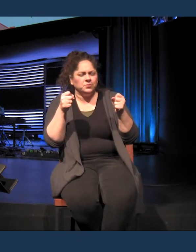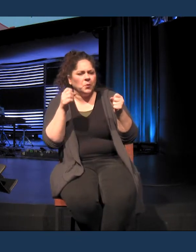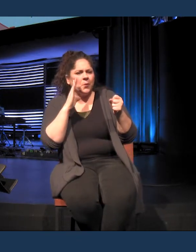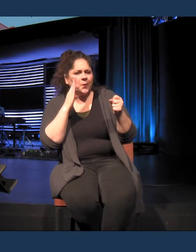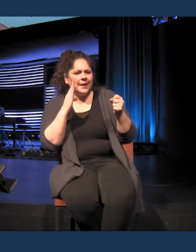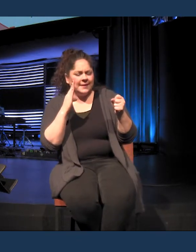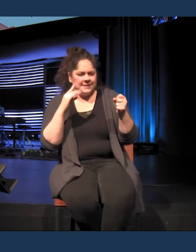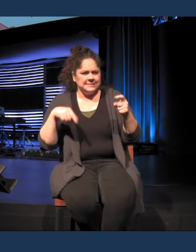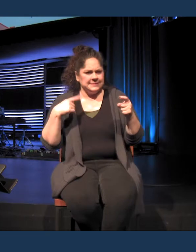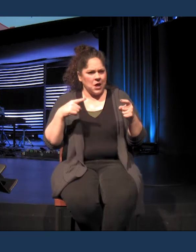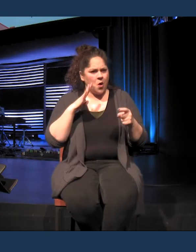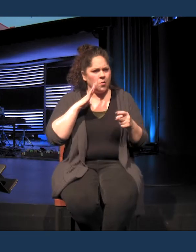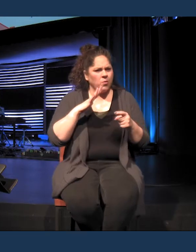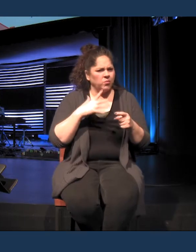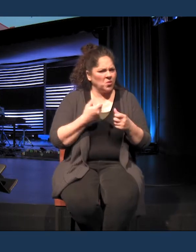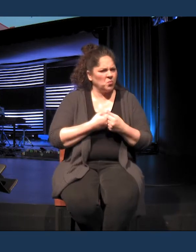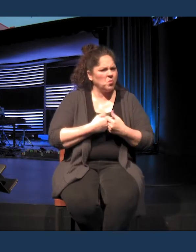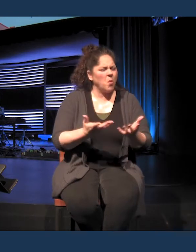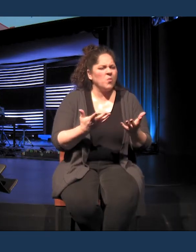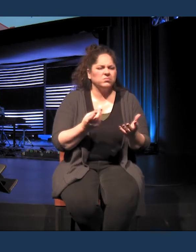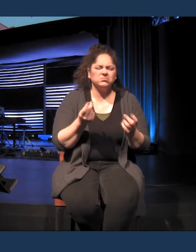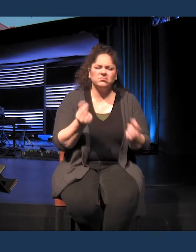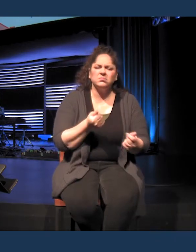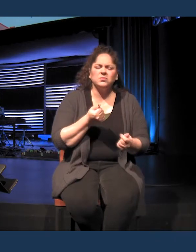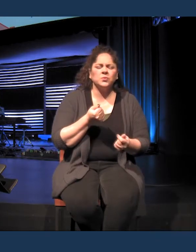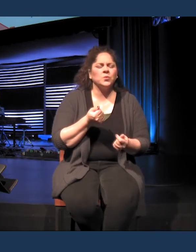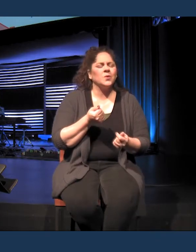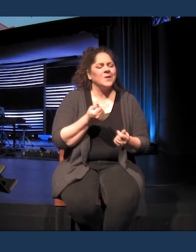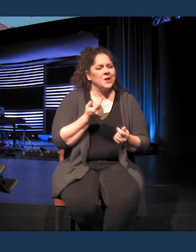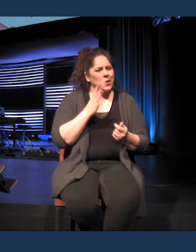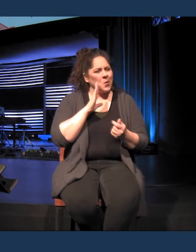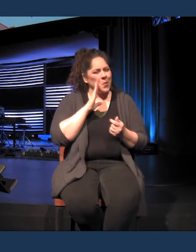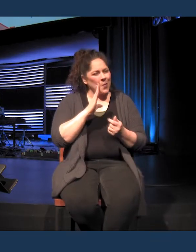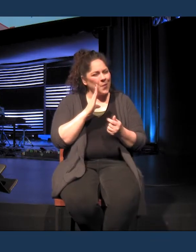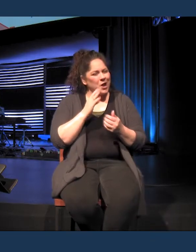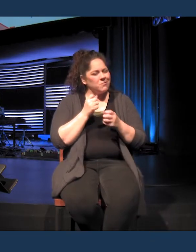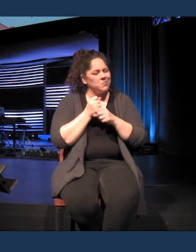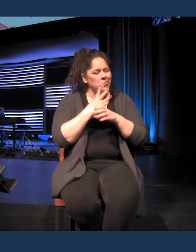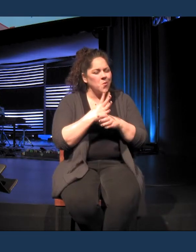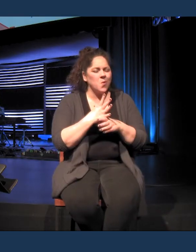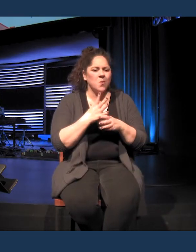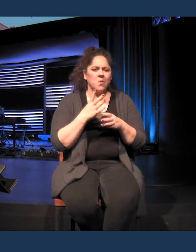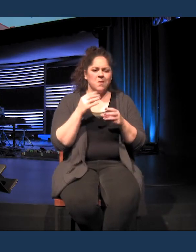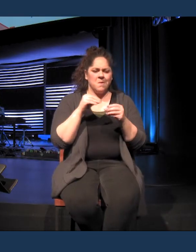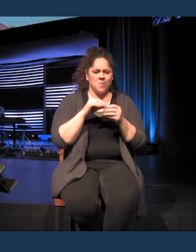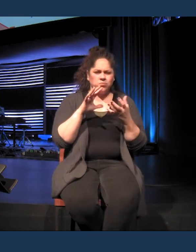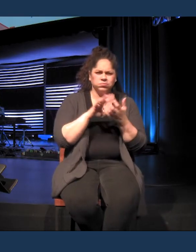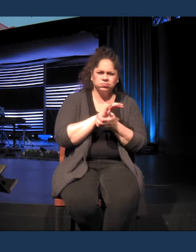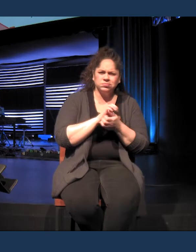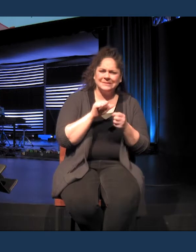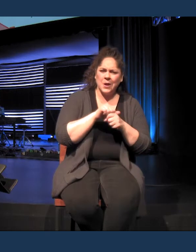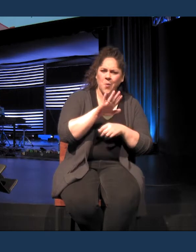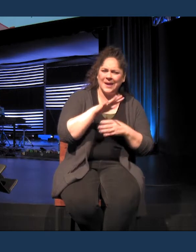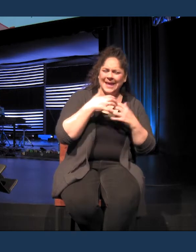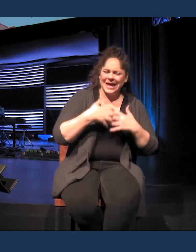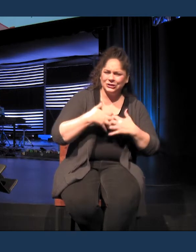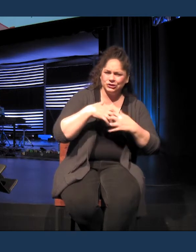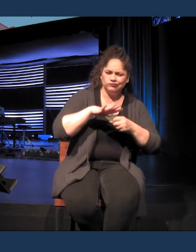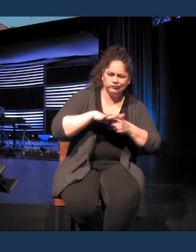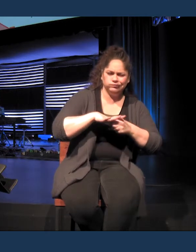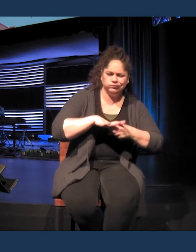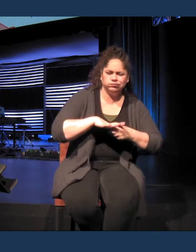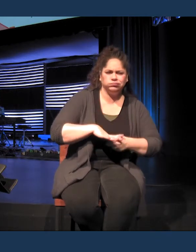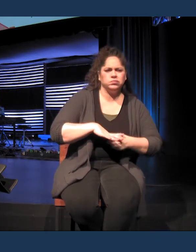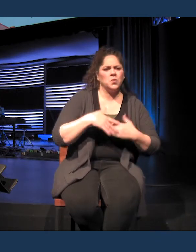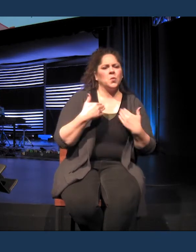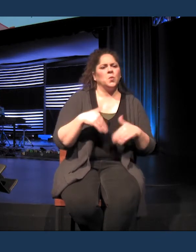The tires will wear out much faster. It'll create much more wear and tear on the engine.